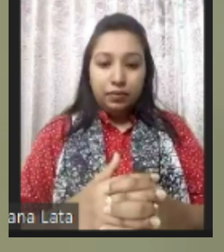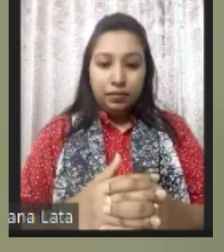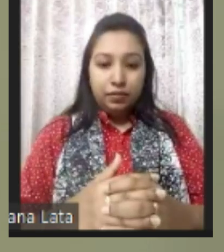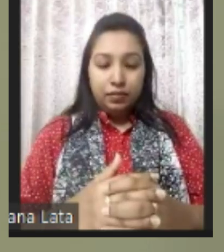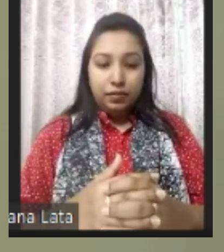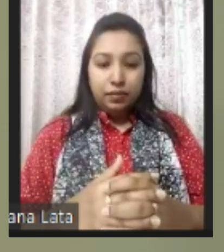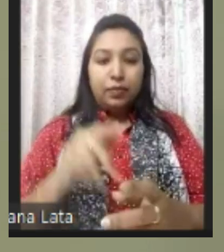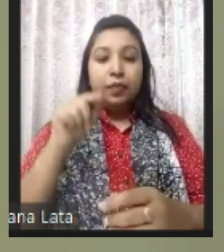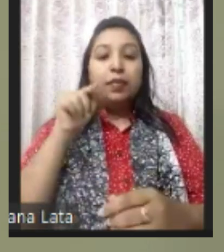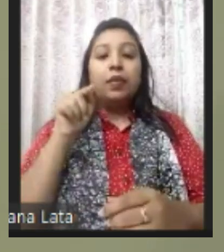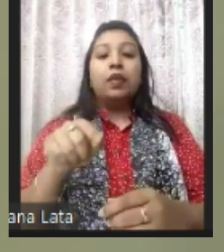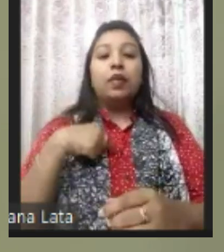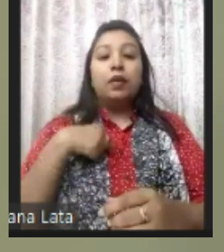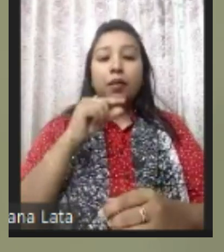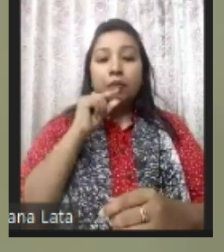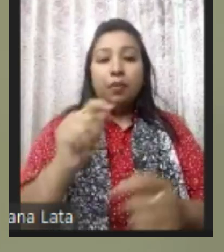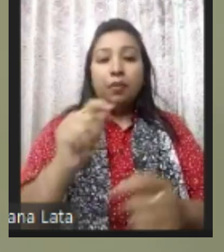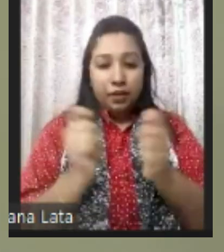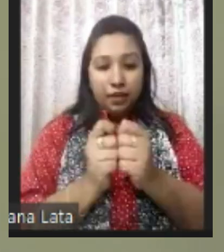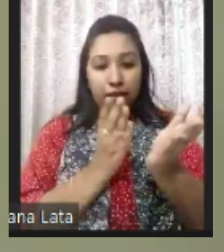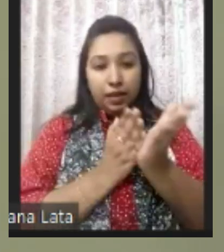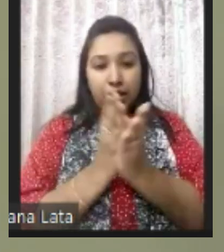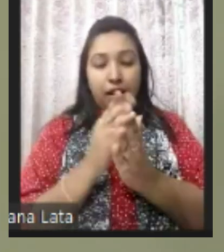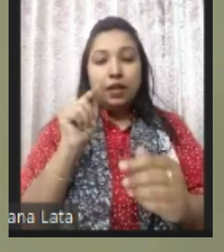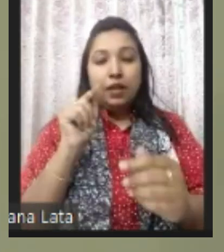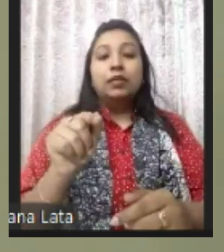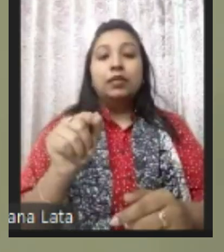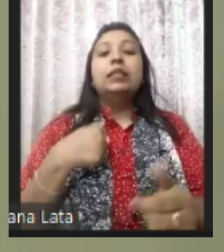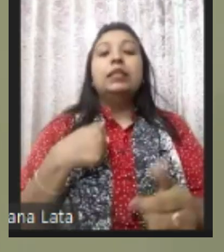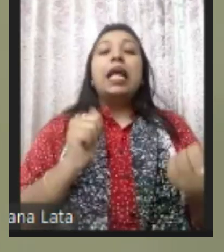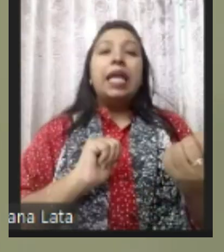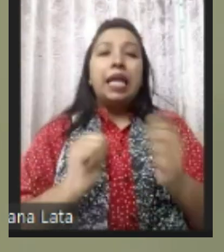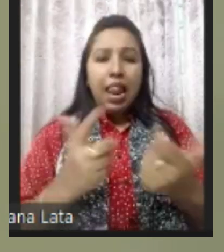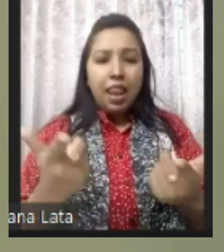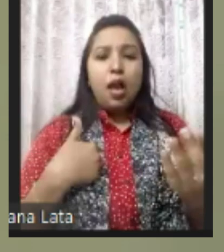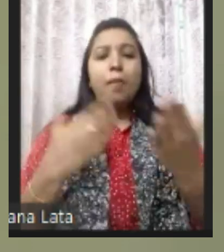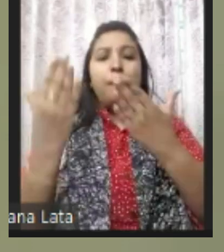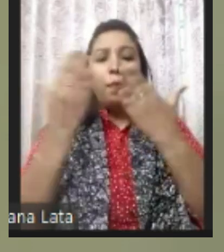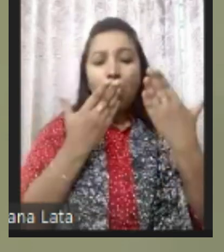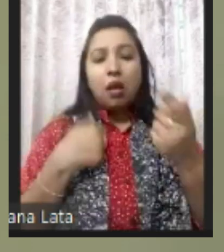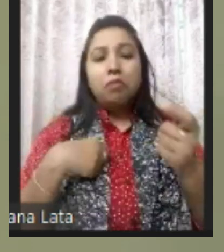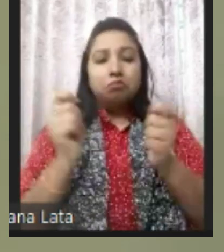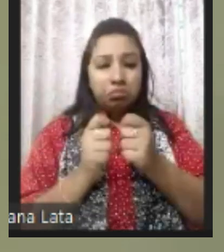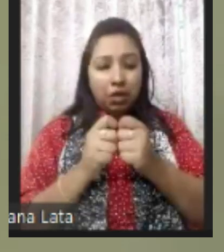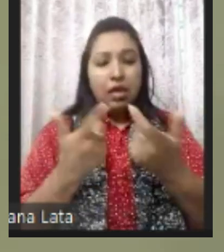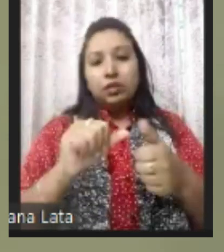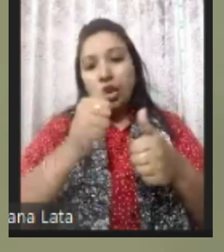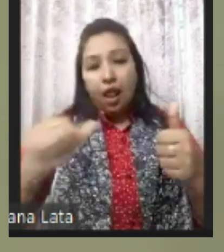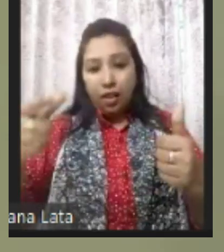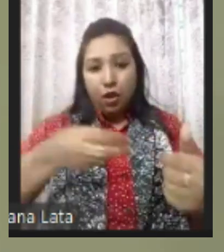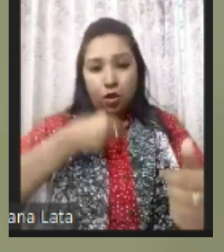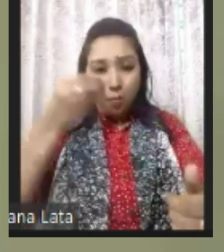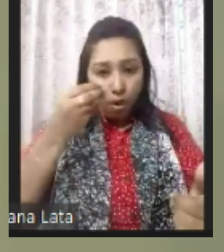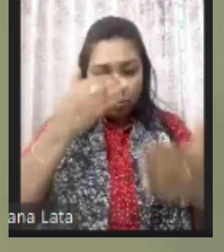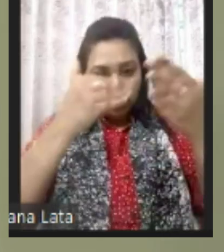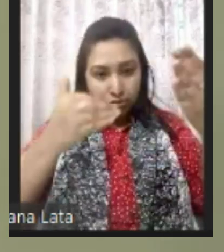of enablement that you talk about in terms of sports, in terms of devices. And I hope and really hope that